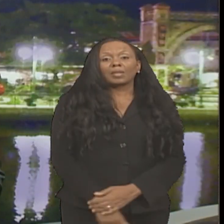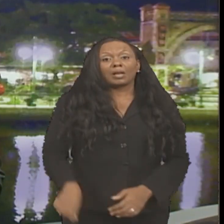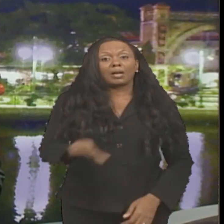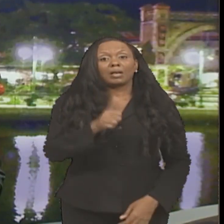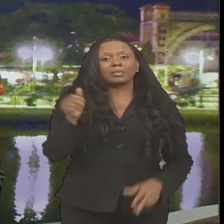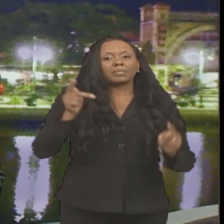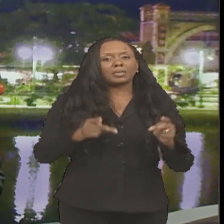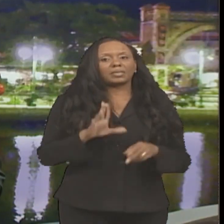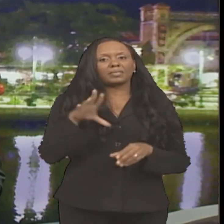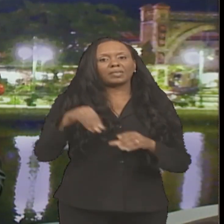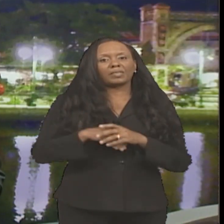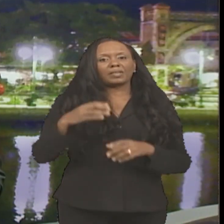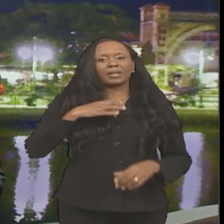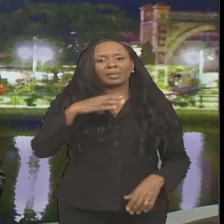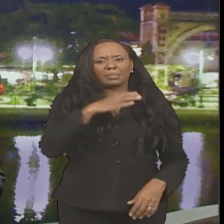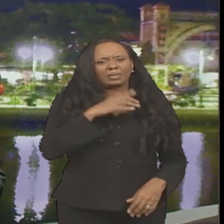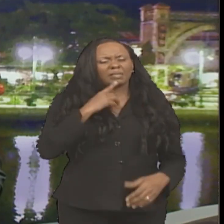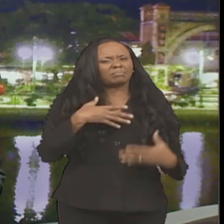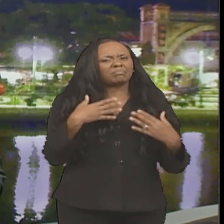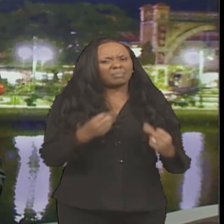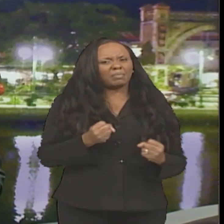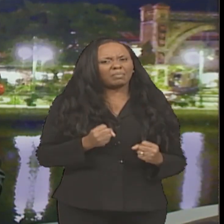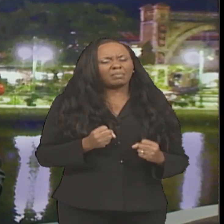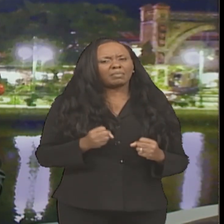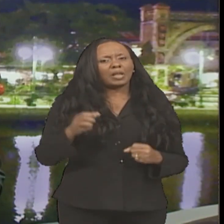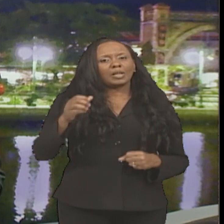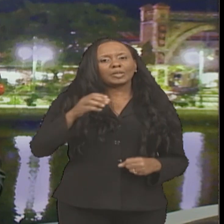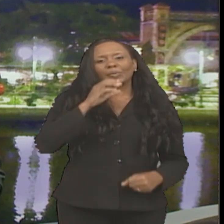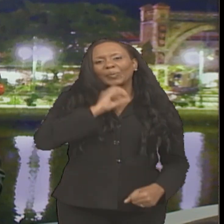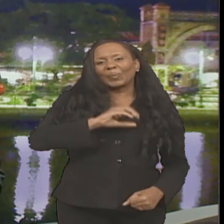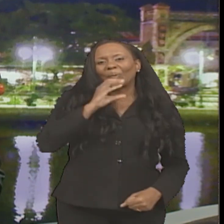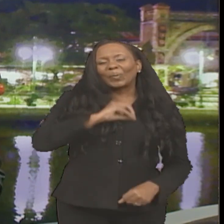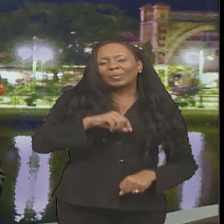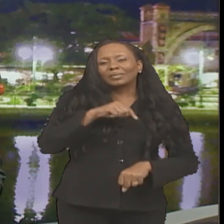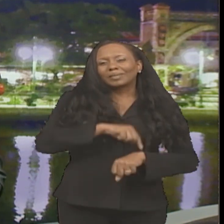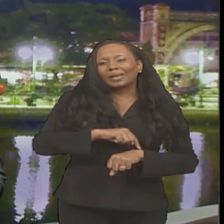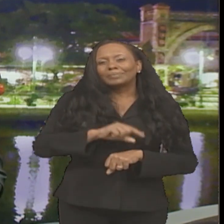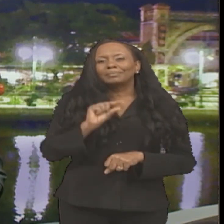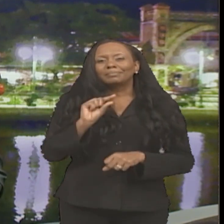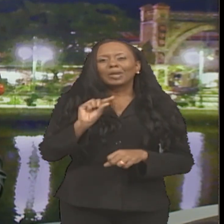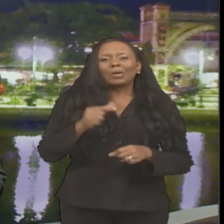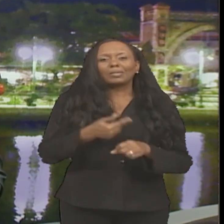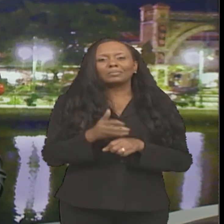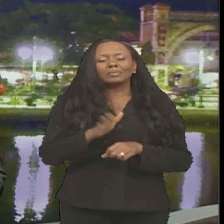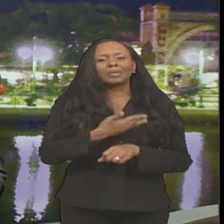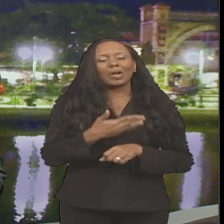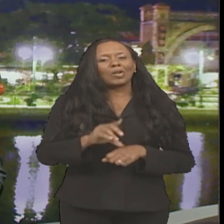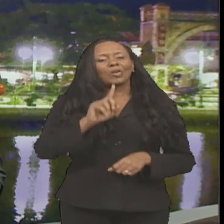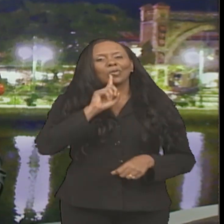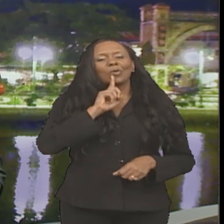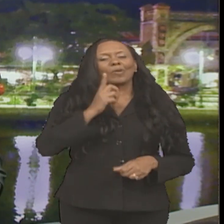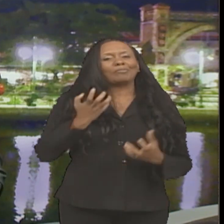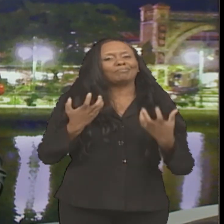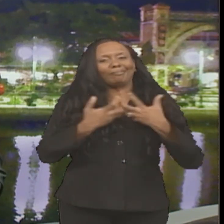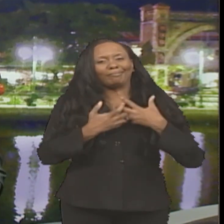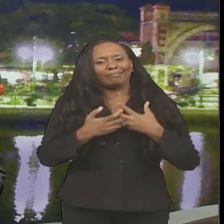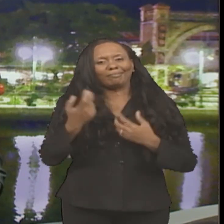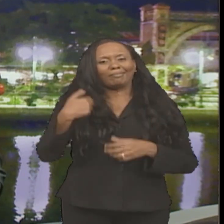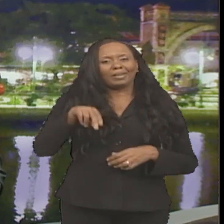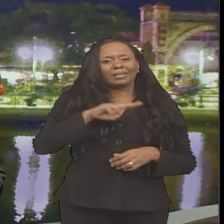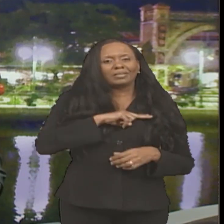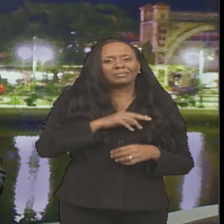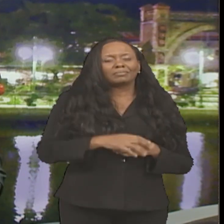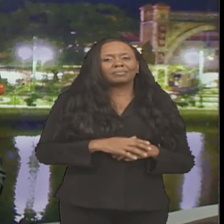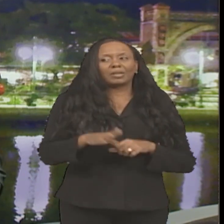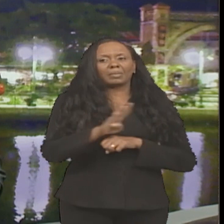And another organizing committee member, Billboard Murrell, is confident the Vintage Gospel show will fill a void, as Barbadians have long complained of a